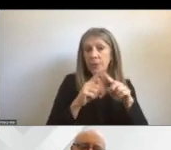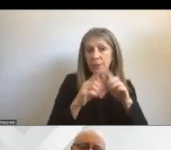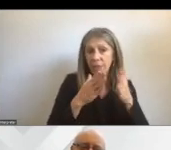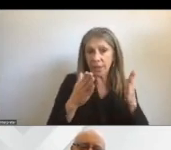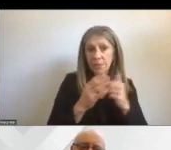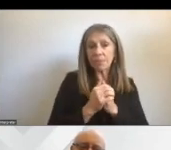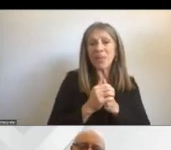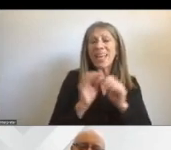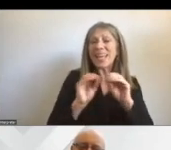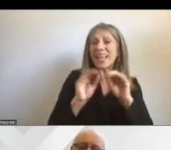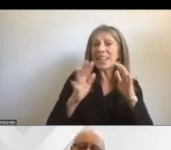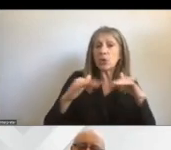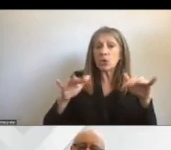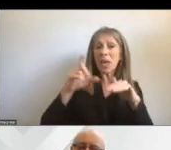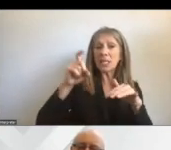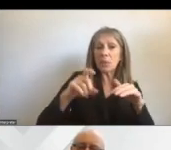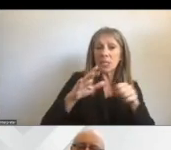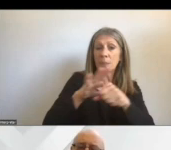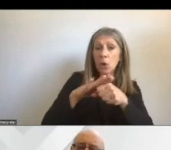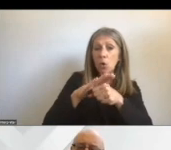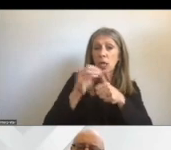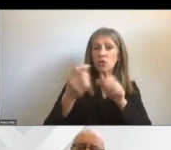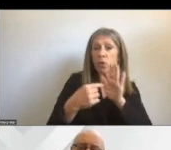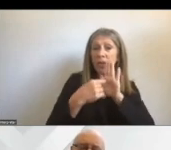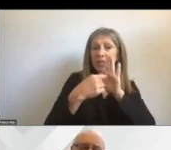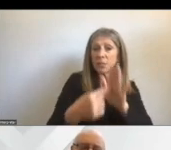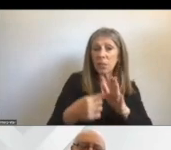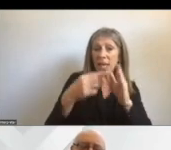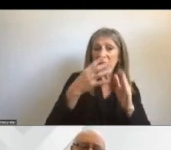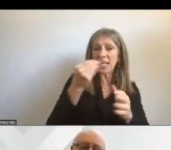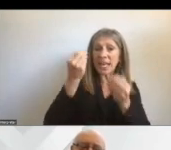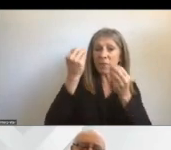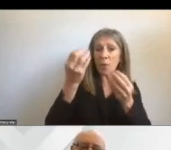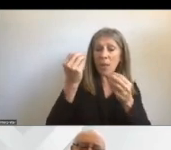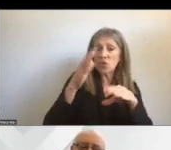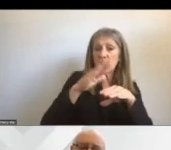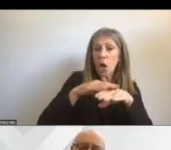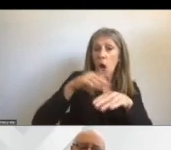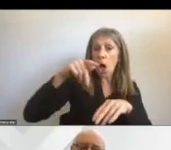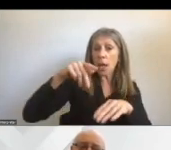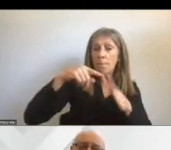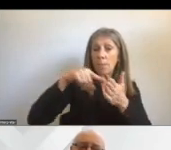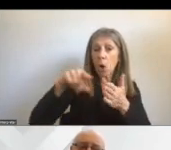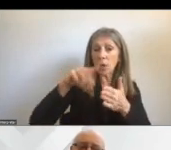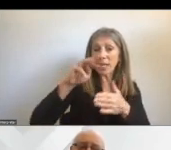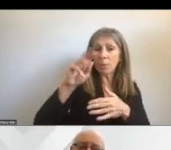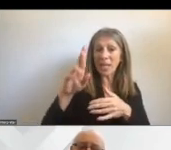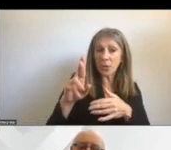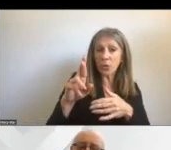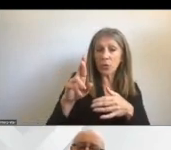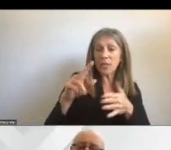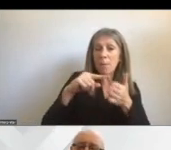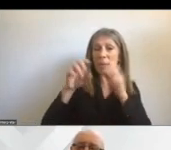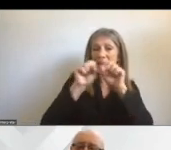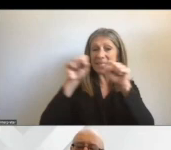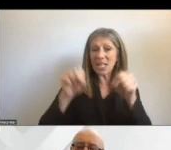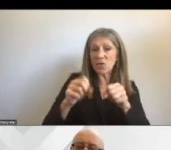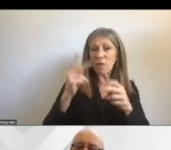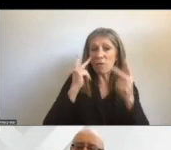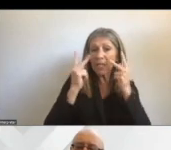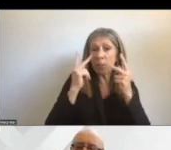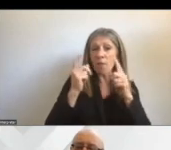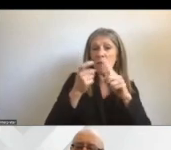accessible route connection, there's an exception to this connection requirement. In alterations, of course, where parallel on-street